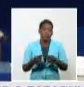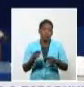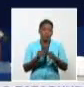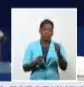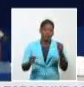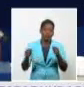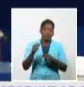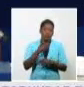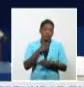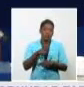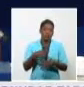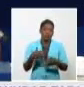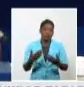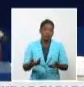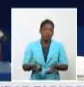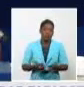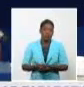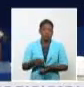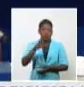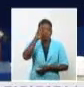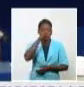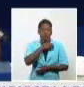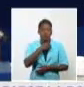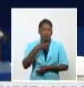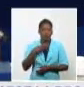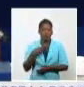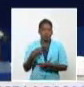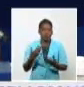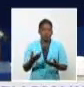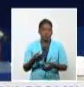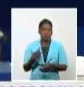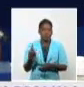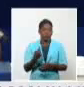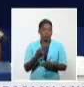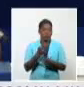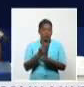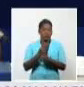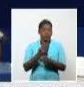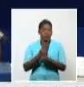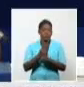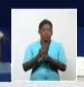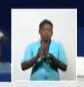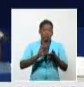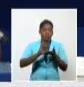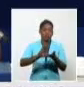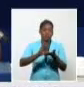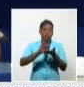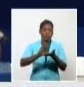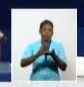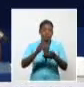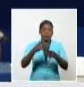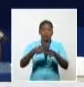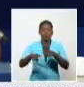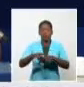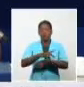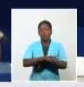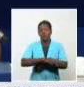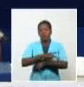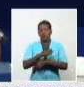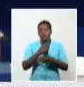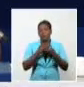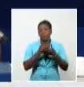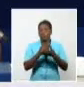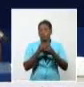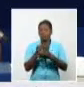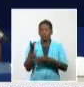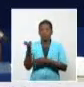altruistic example by our health personnel in the internationalist missions, going to places in the world where no